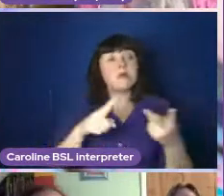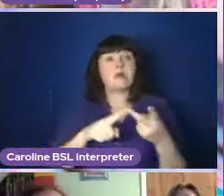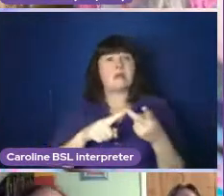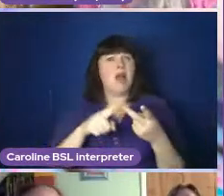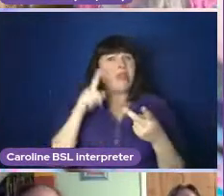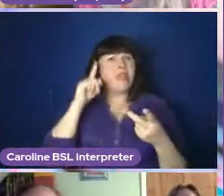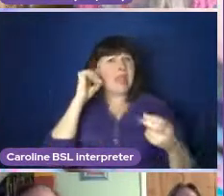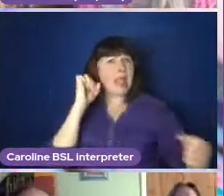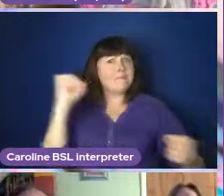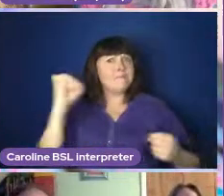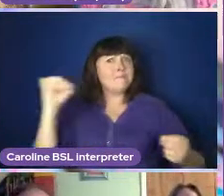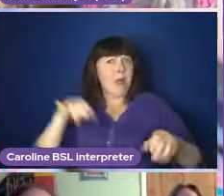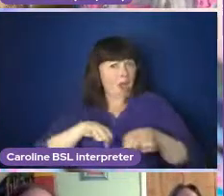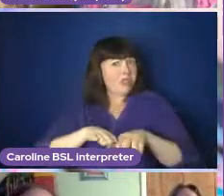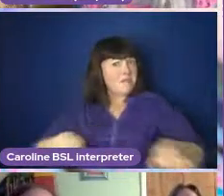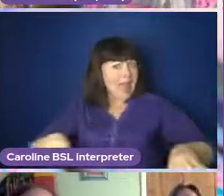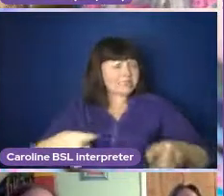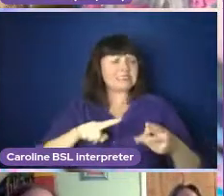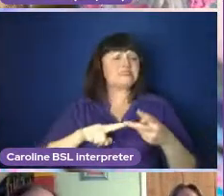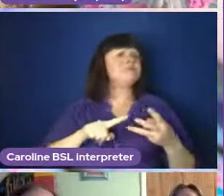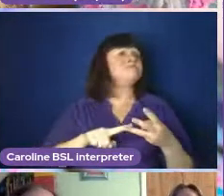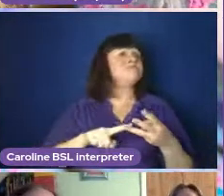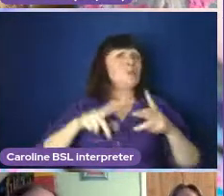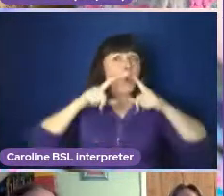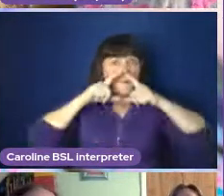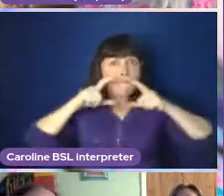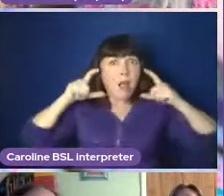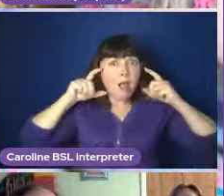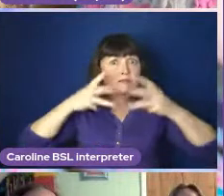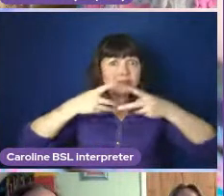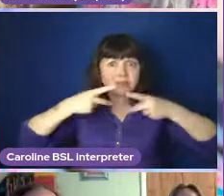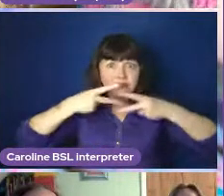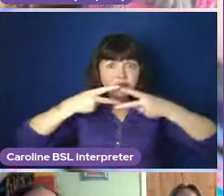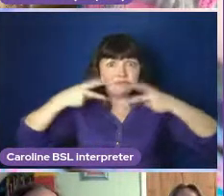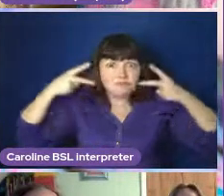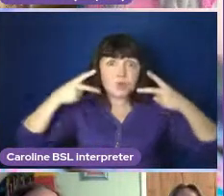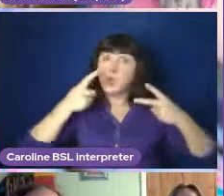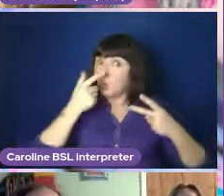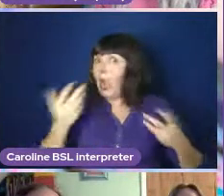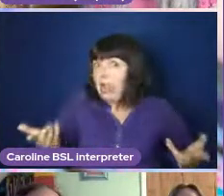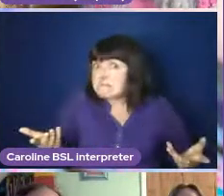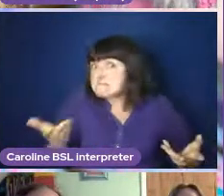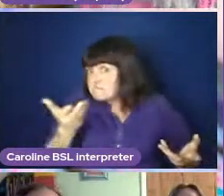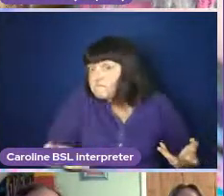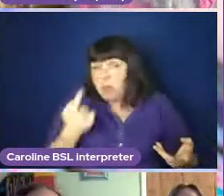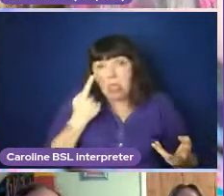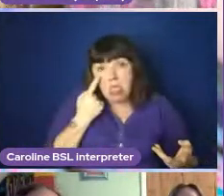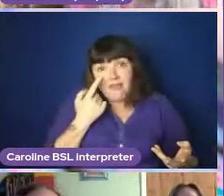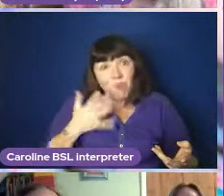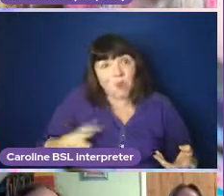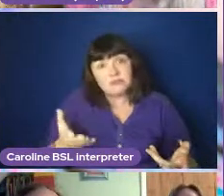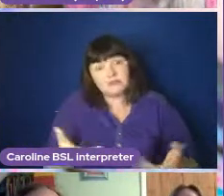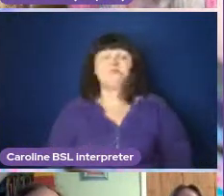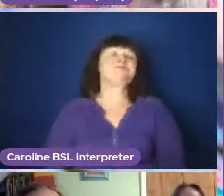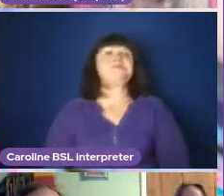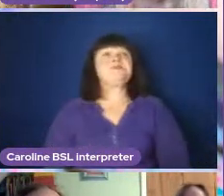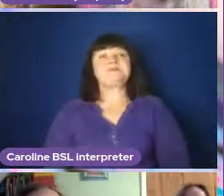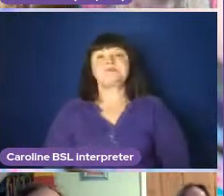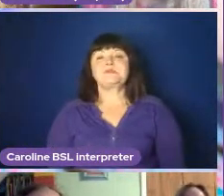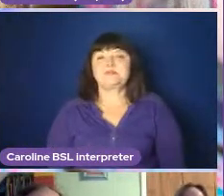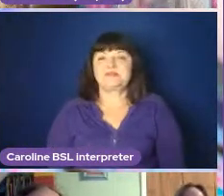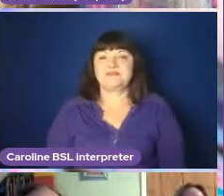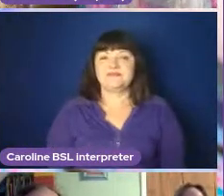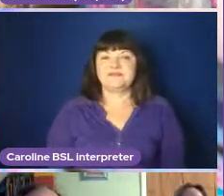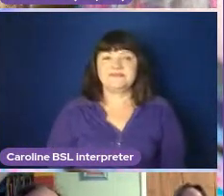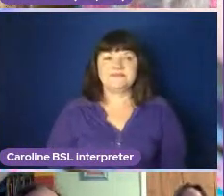available too. More for my amusement than for a legitimate business proposal. But I'm glad